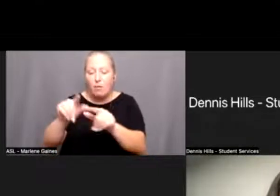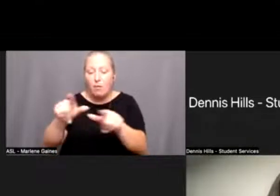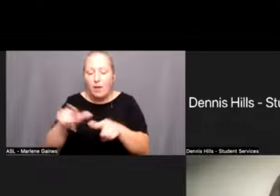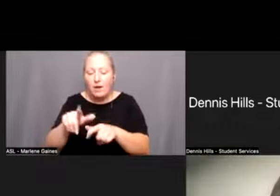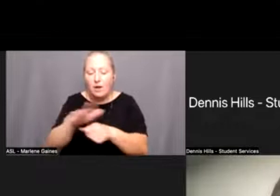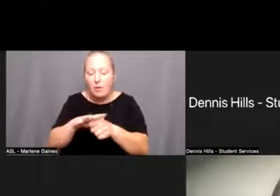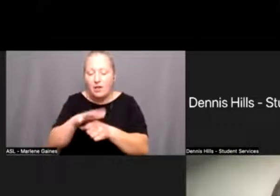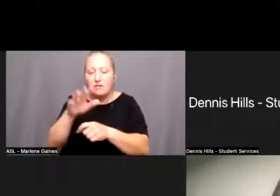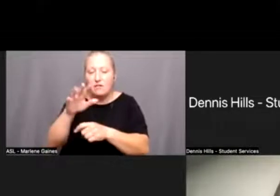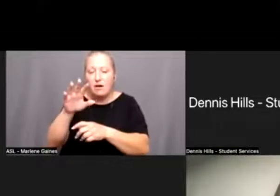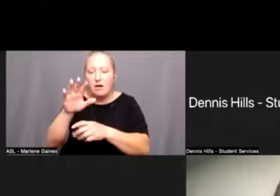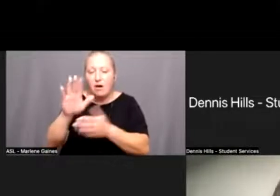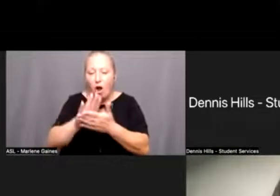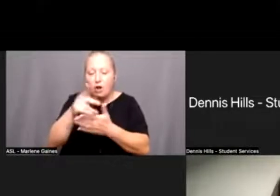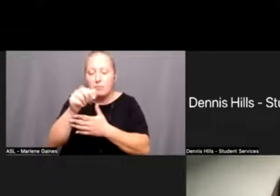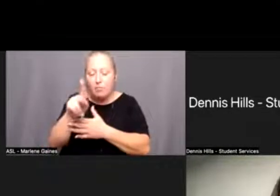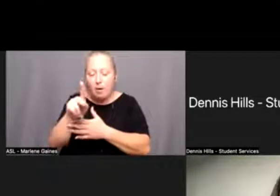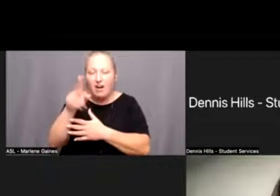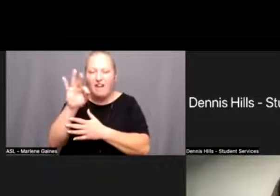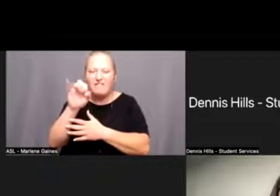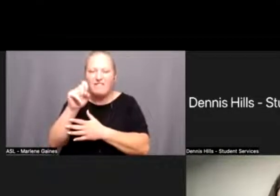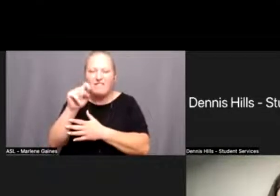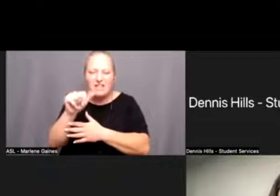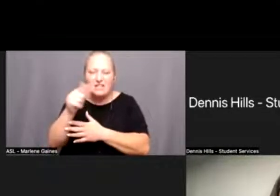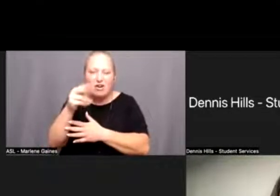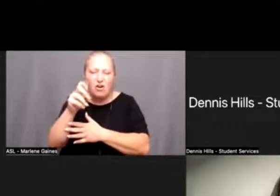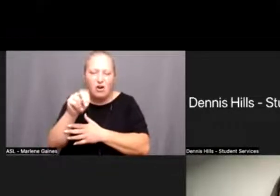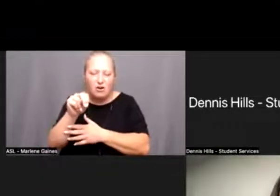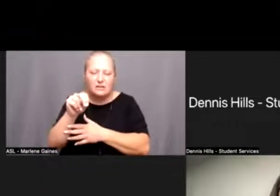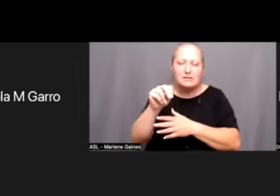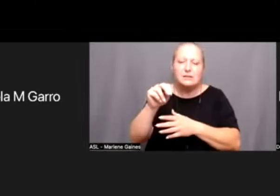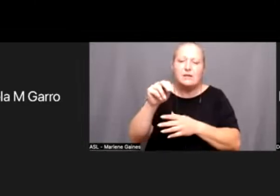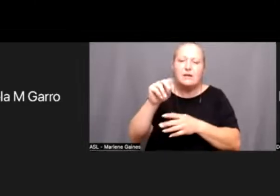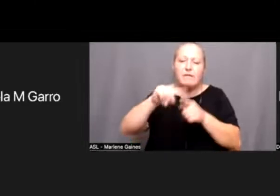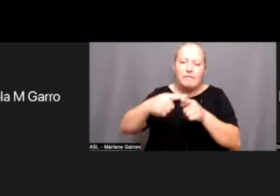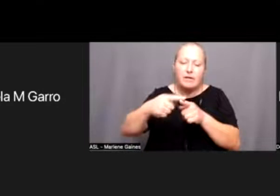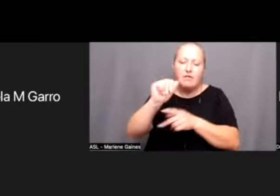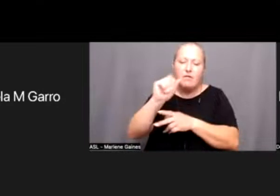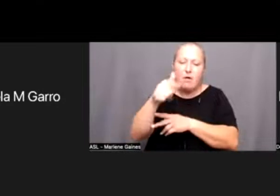School and Fiesta Gardens International School effective August 2025.